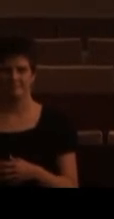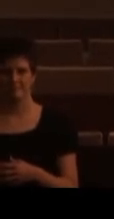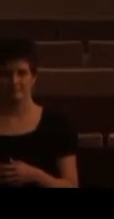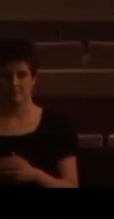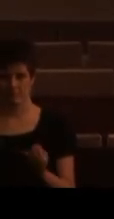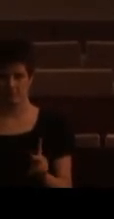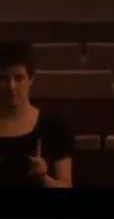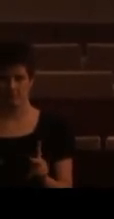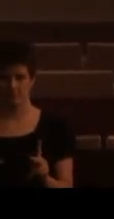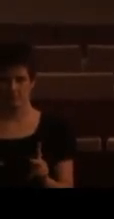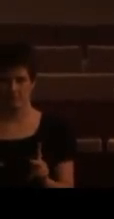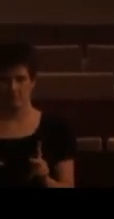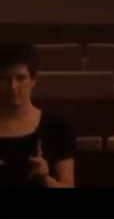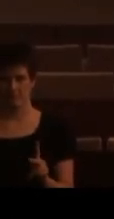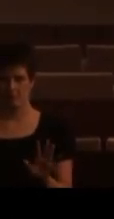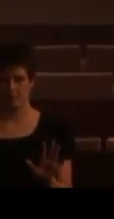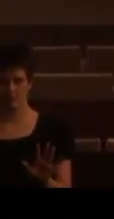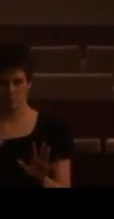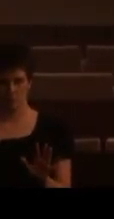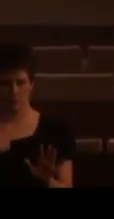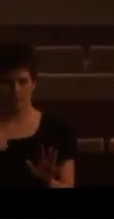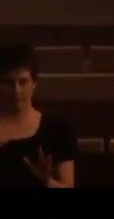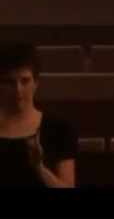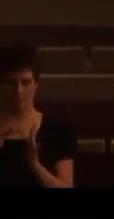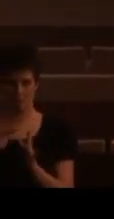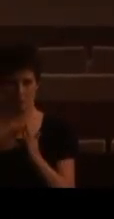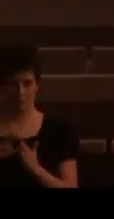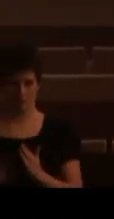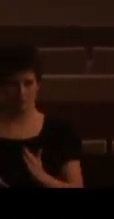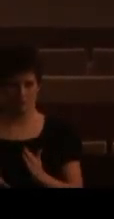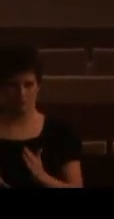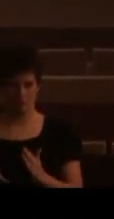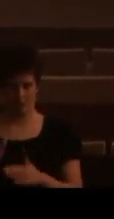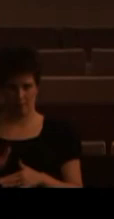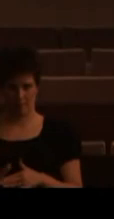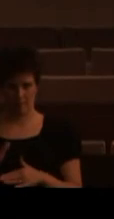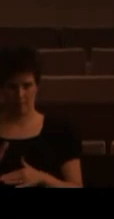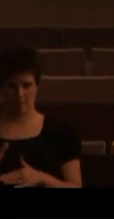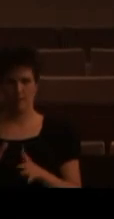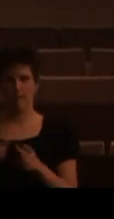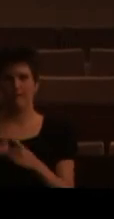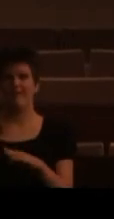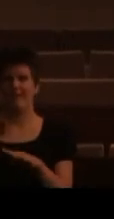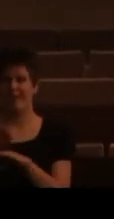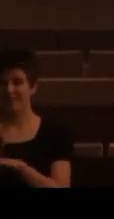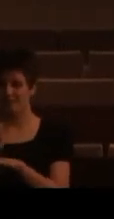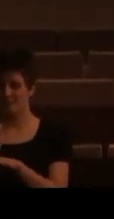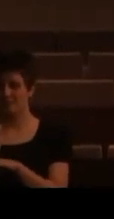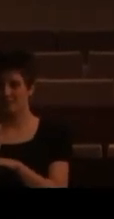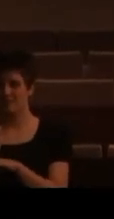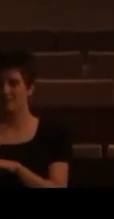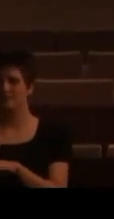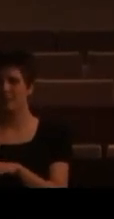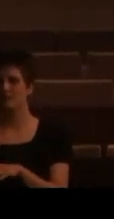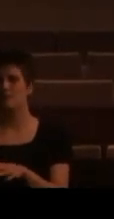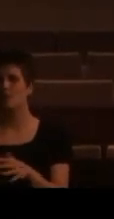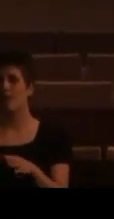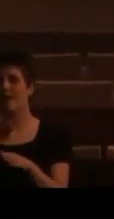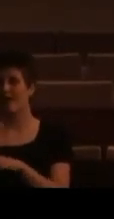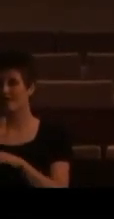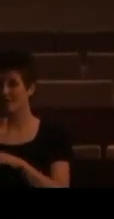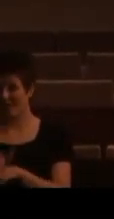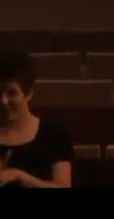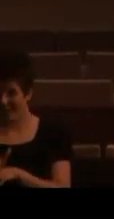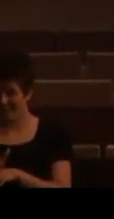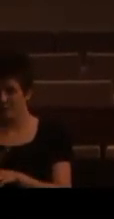there are 13 pages of Burks as well as other families. One of the interesting things here is